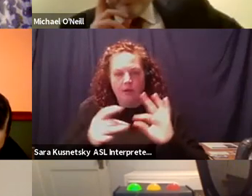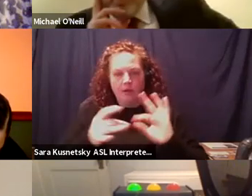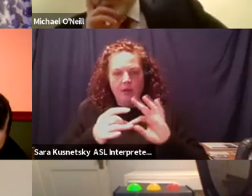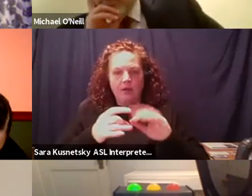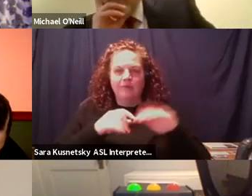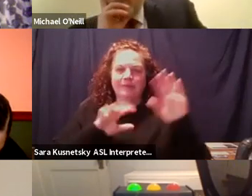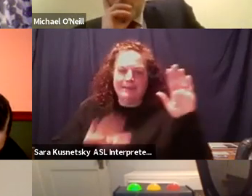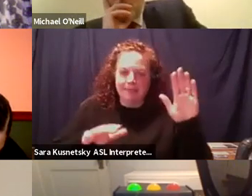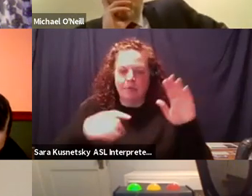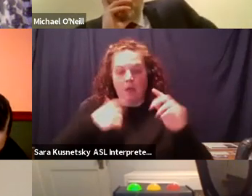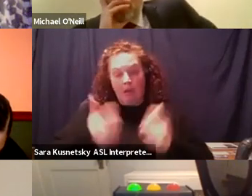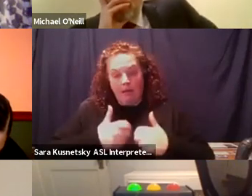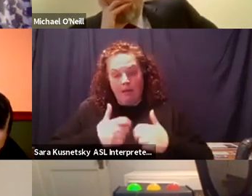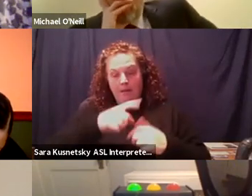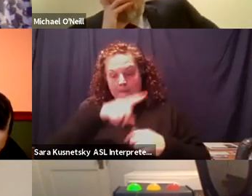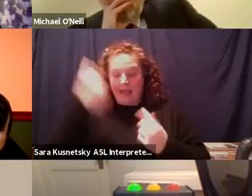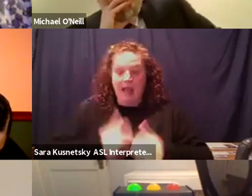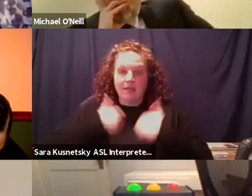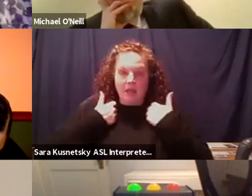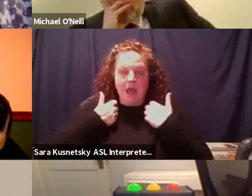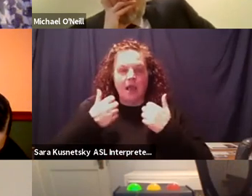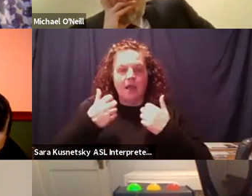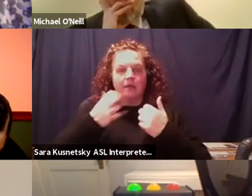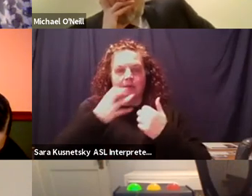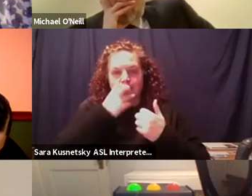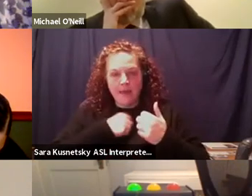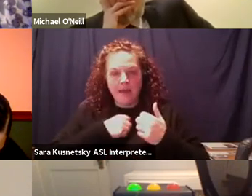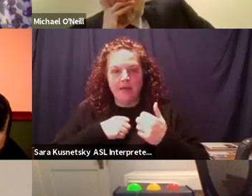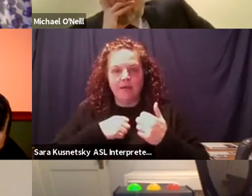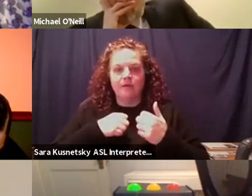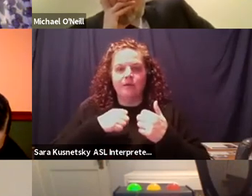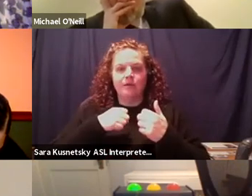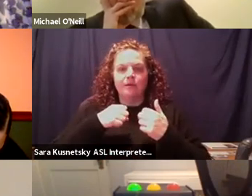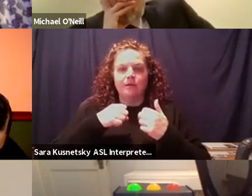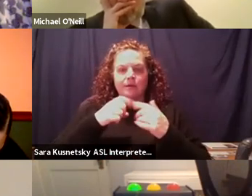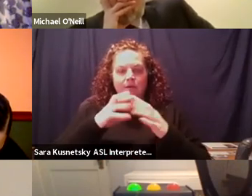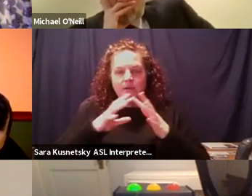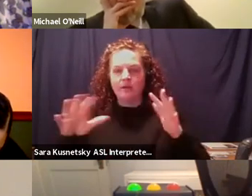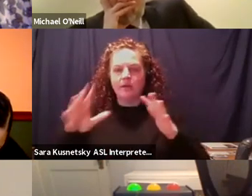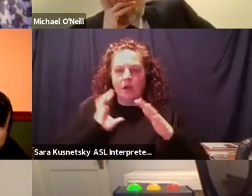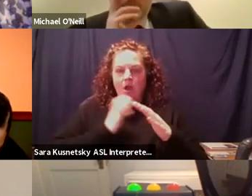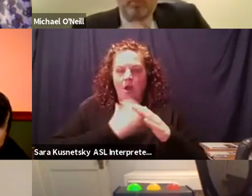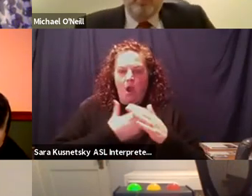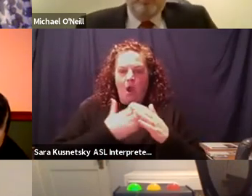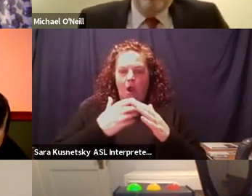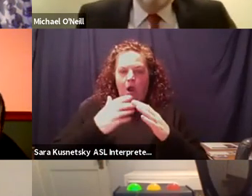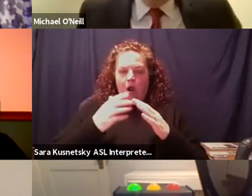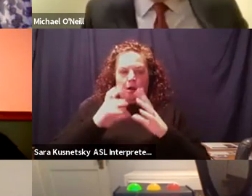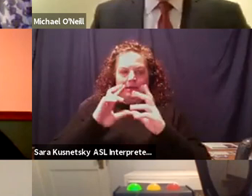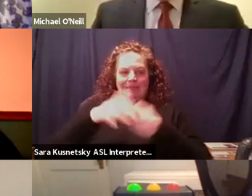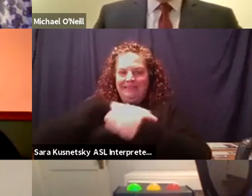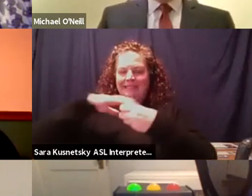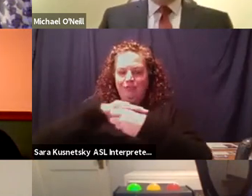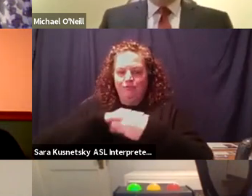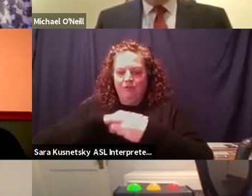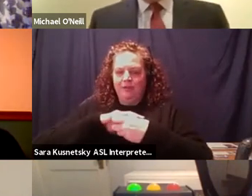you know, Black Lives Matter Week, and also, you know, our district becoming anti-racist, and that